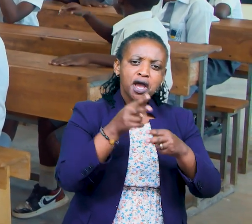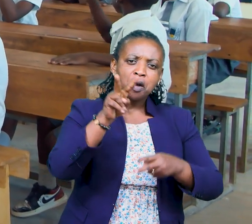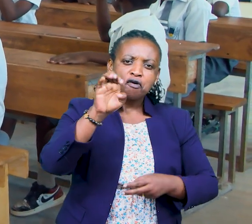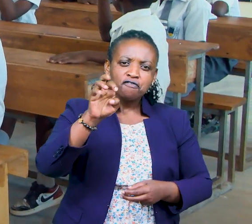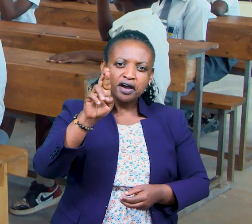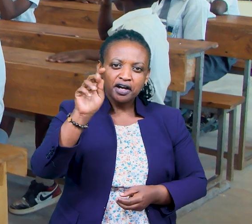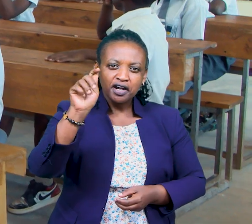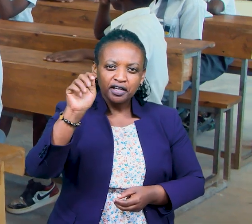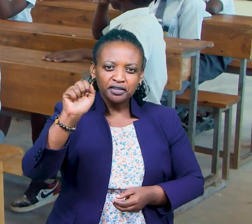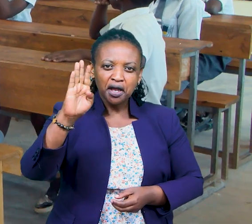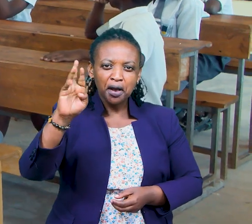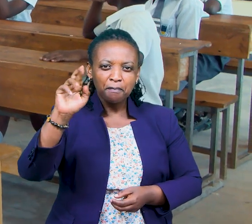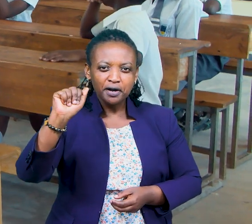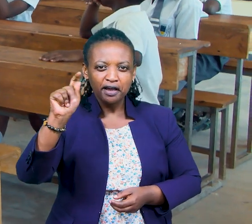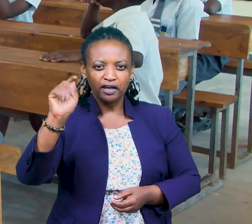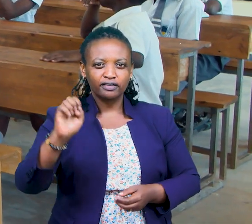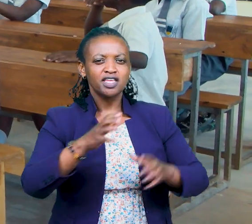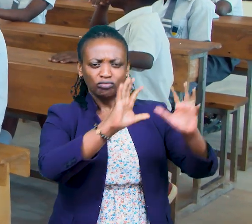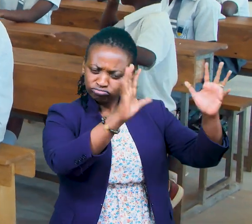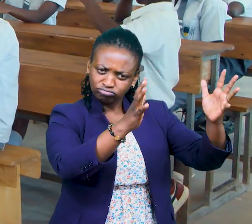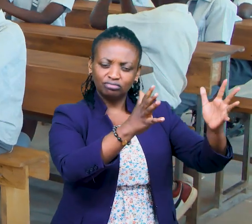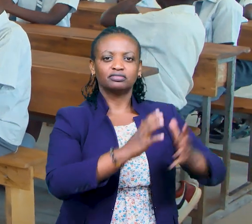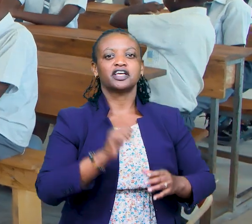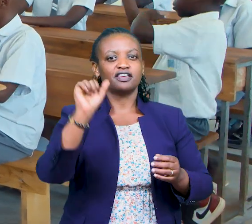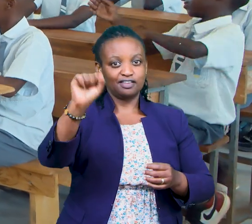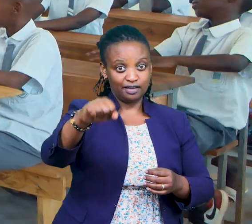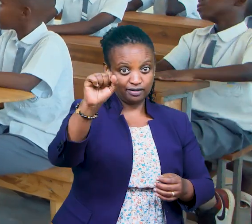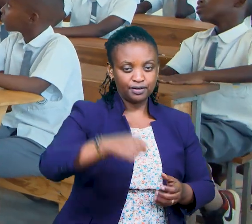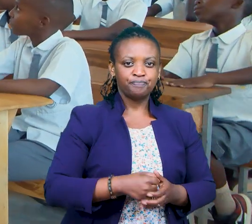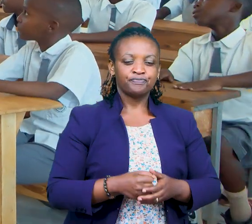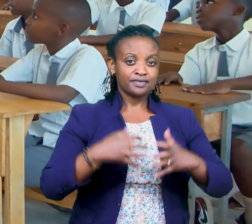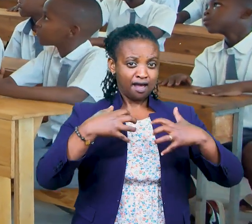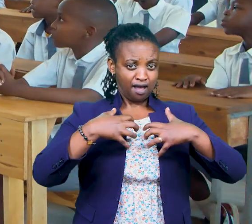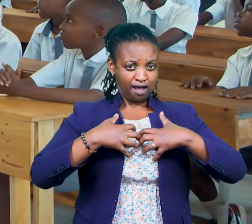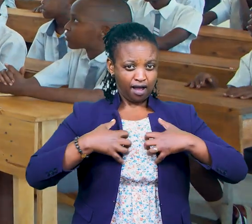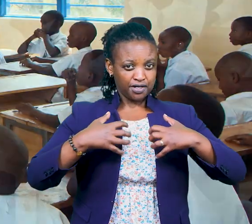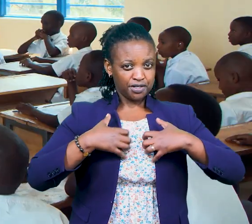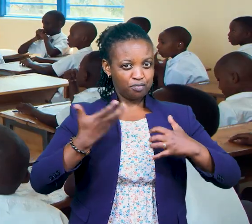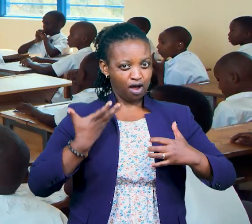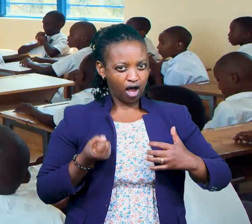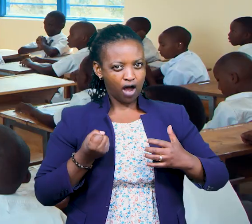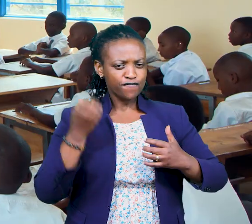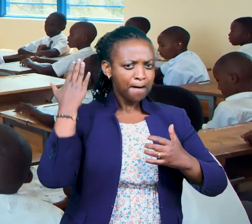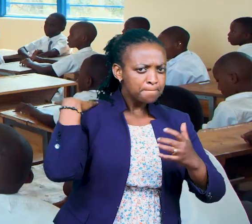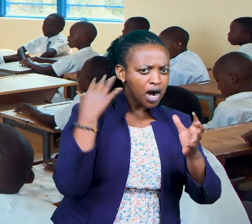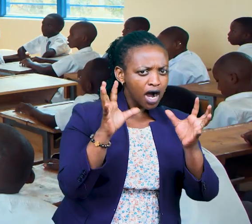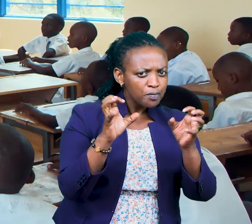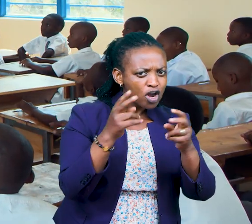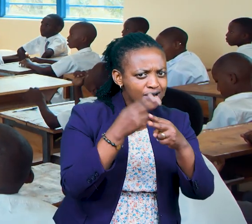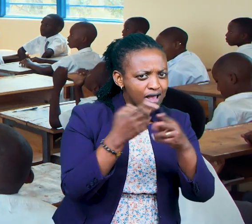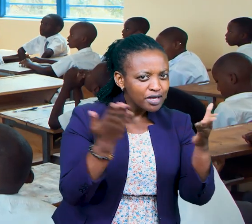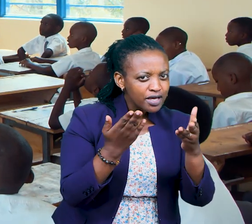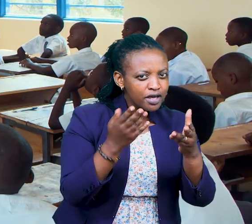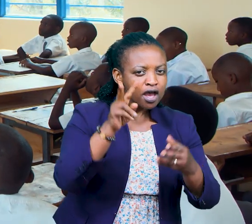vertebrate. Vertebrate. Can you clap hands for that? Yes. An animal that has a